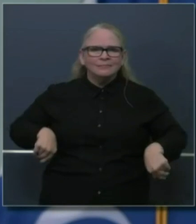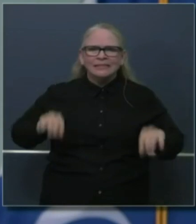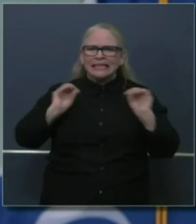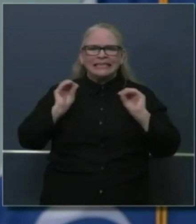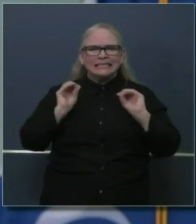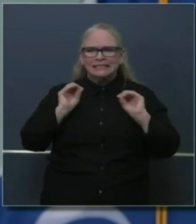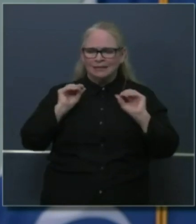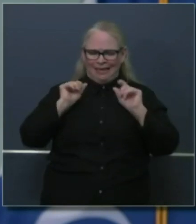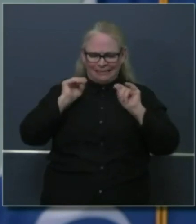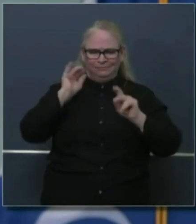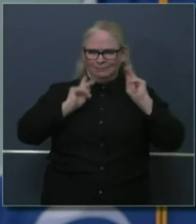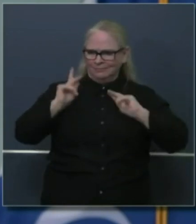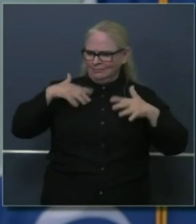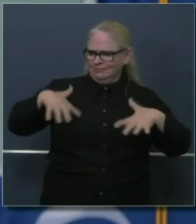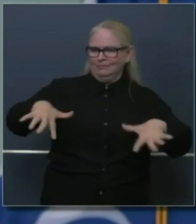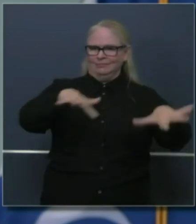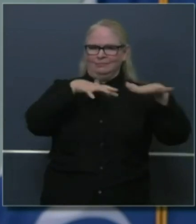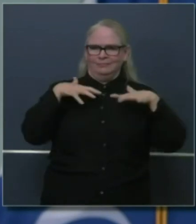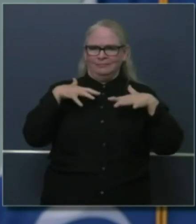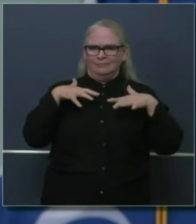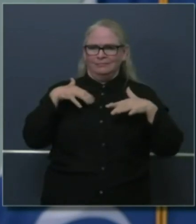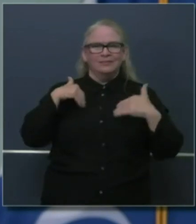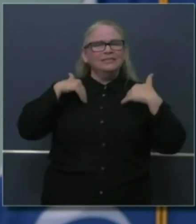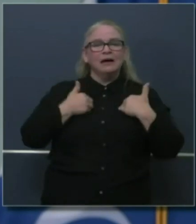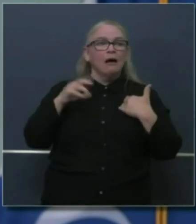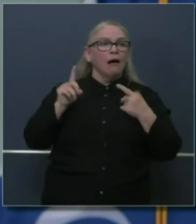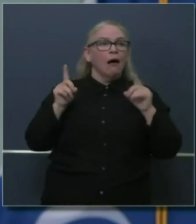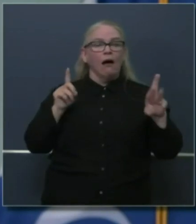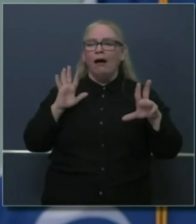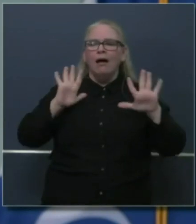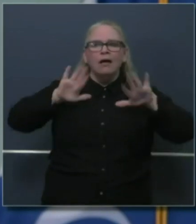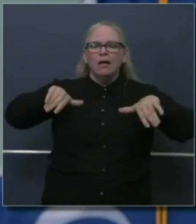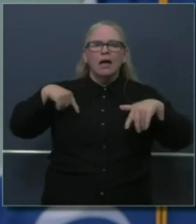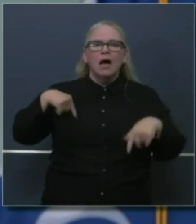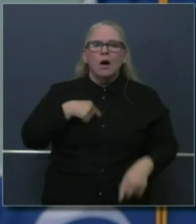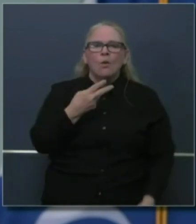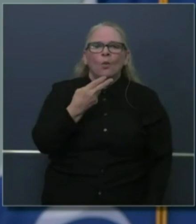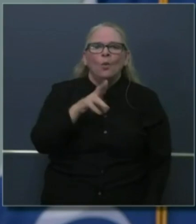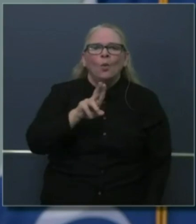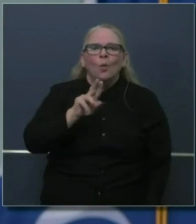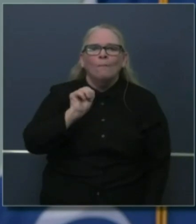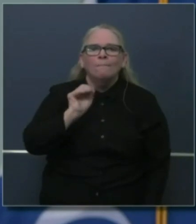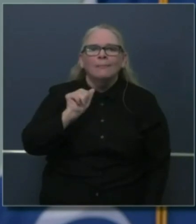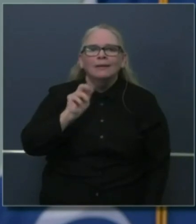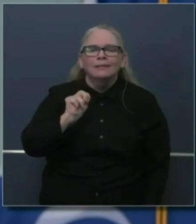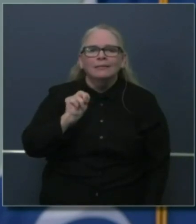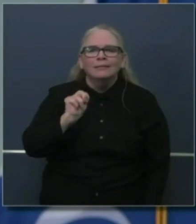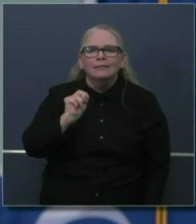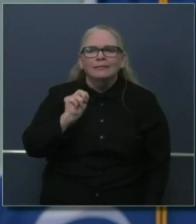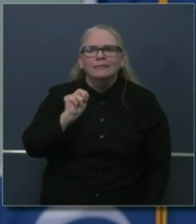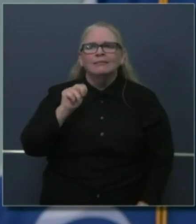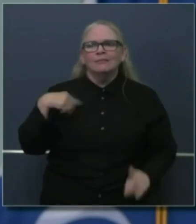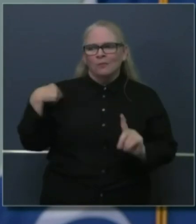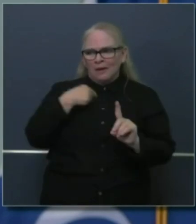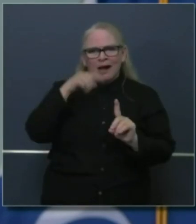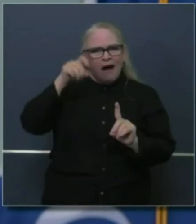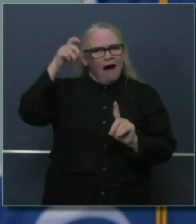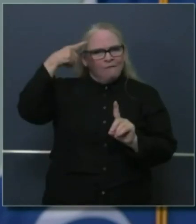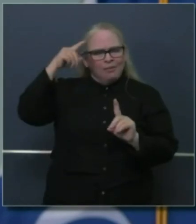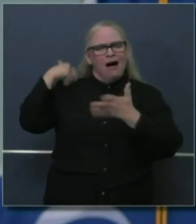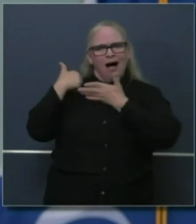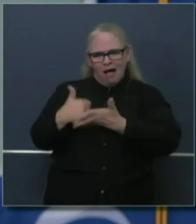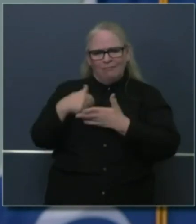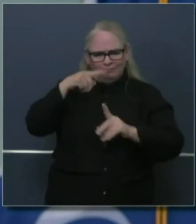blue county issue. That's tiring. It's about human beings that need government at a time of great need and